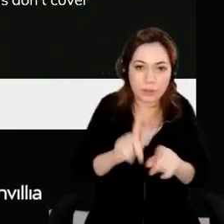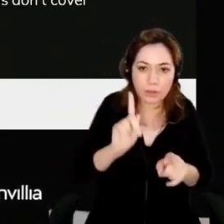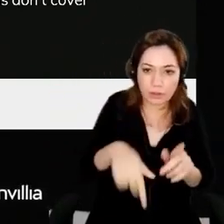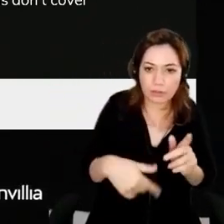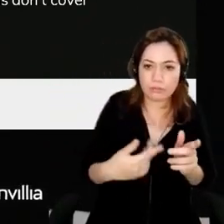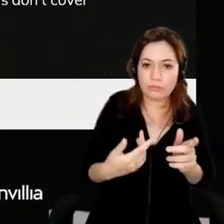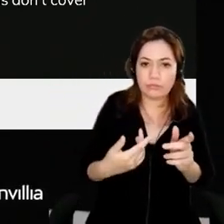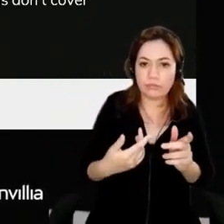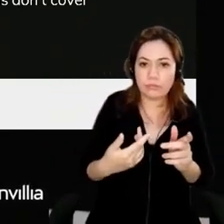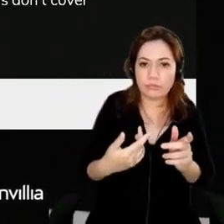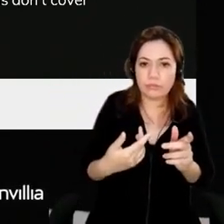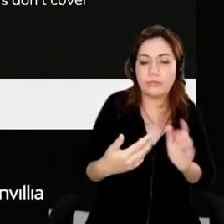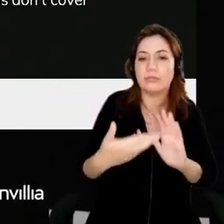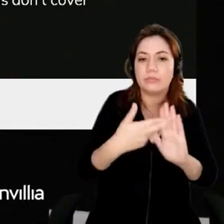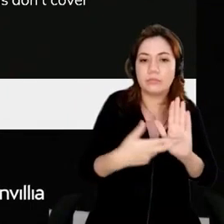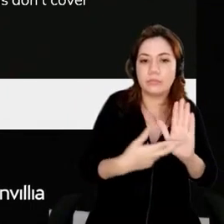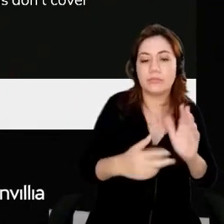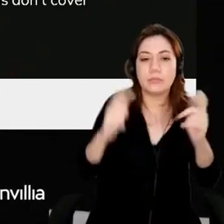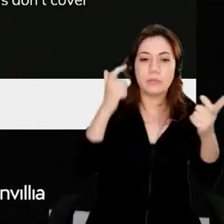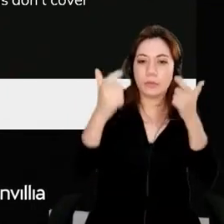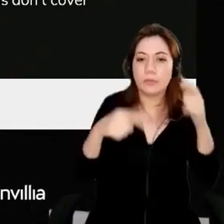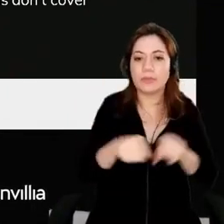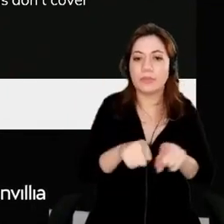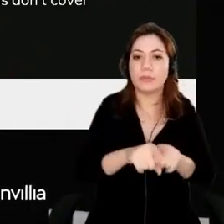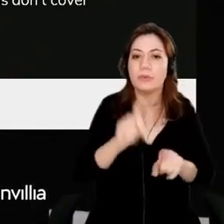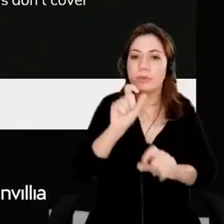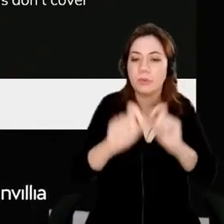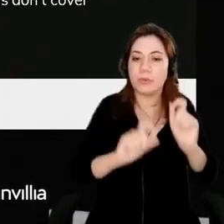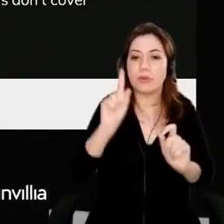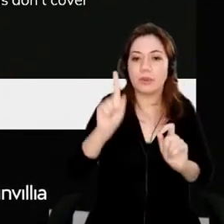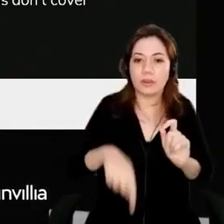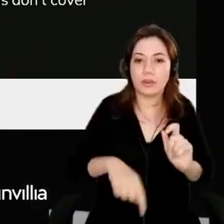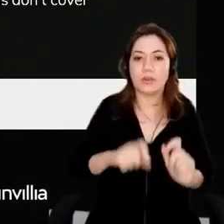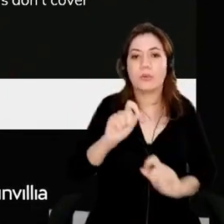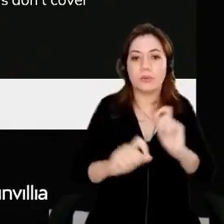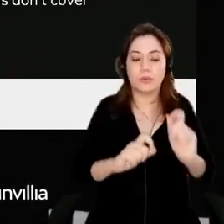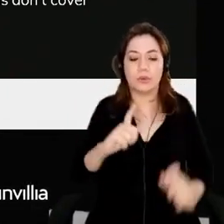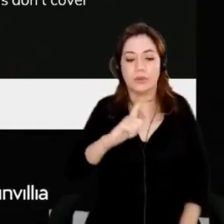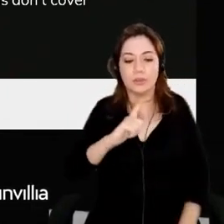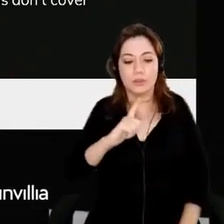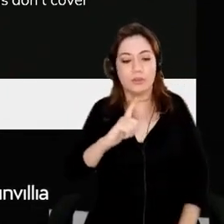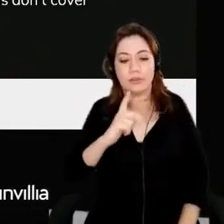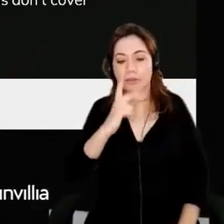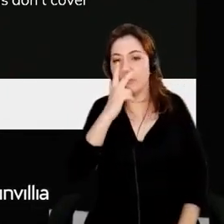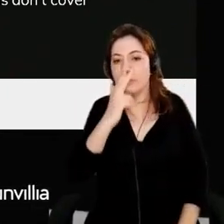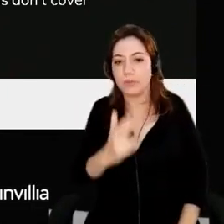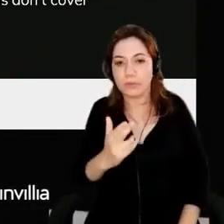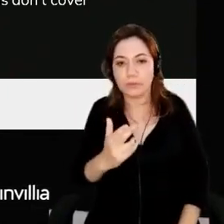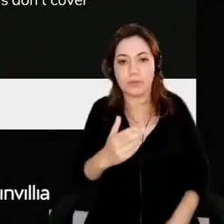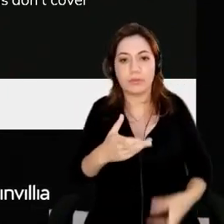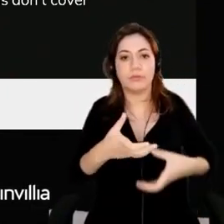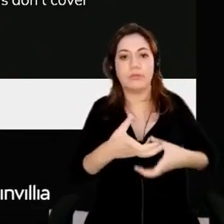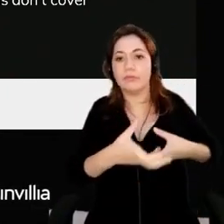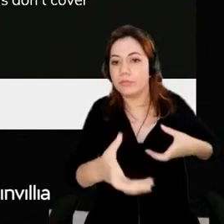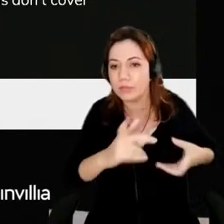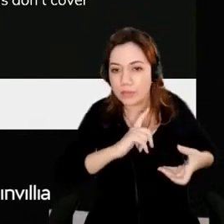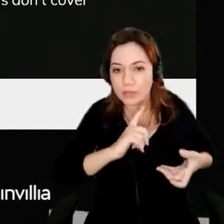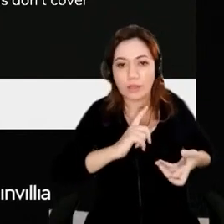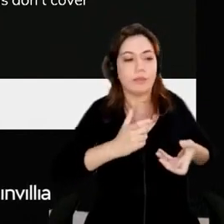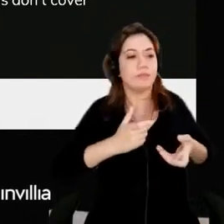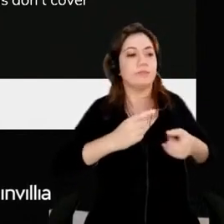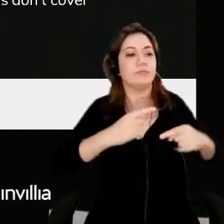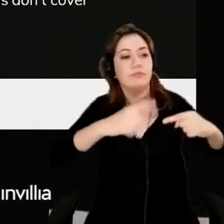have huge asset base. You know, so if you think about a typical water company, they have pipes, they have valves, they have all kinds of things. And